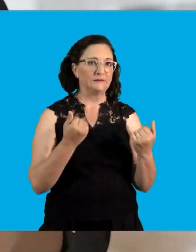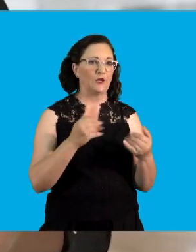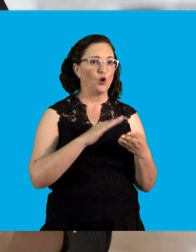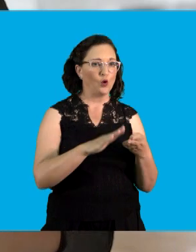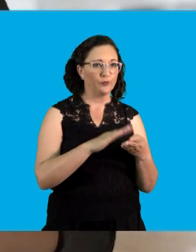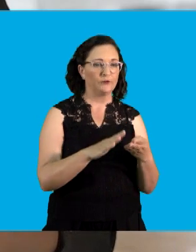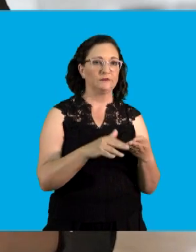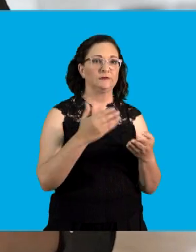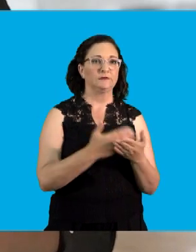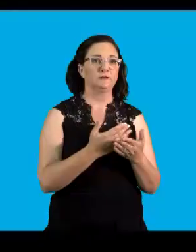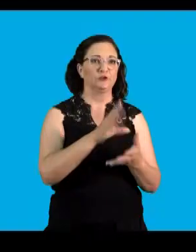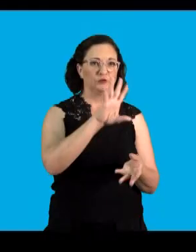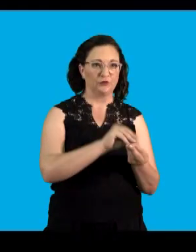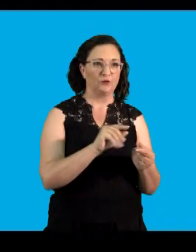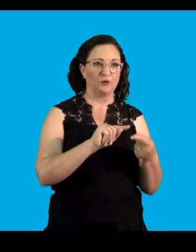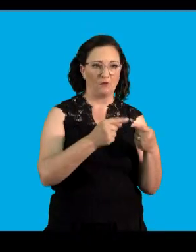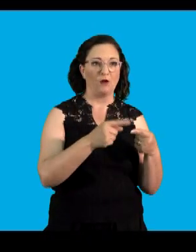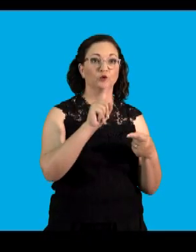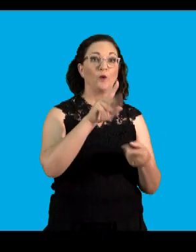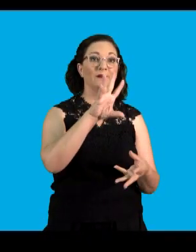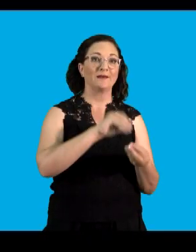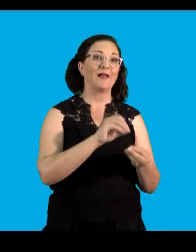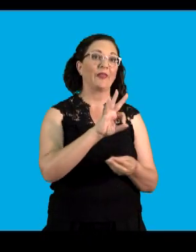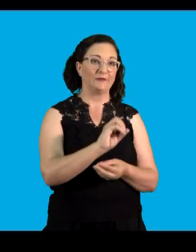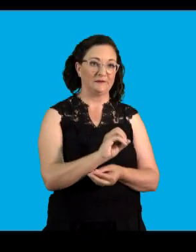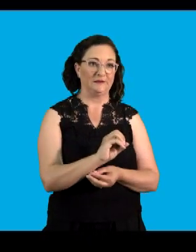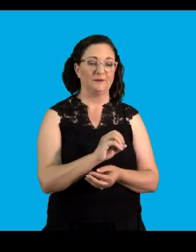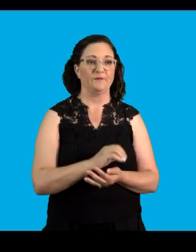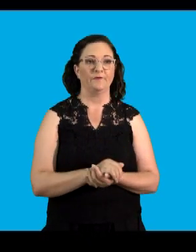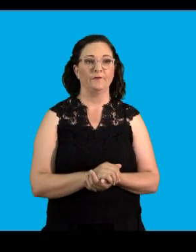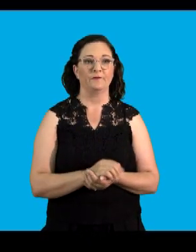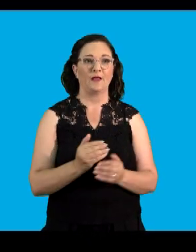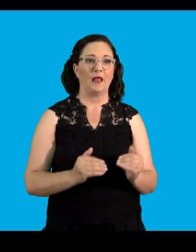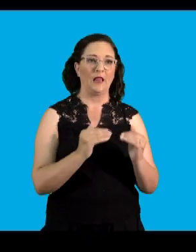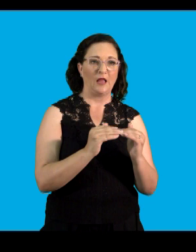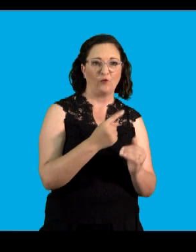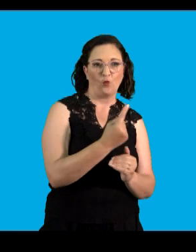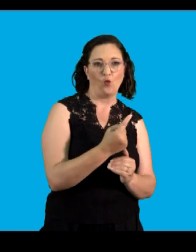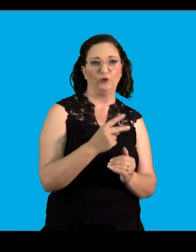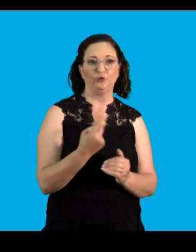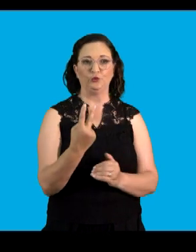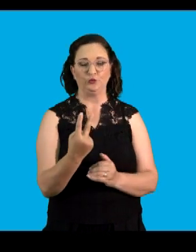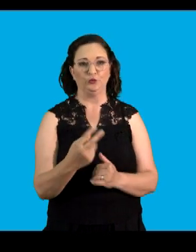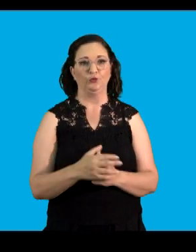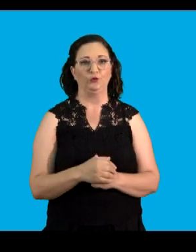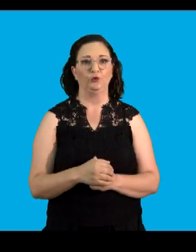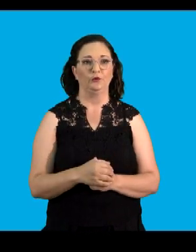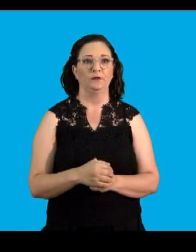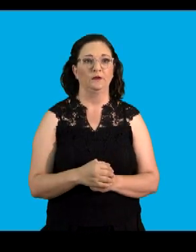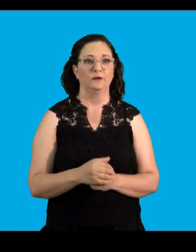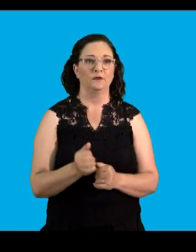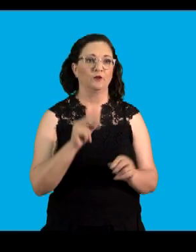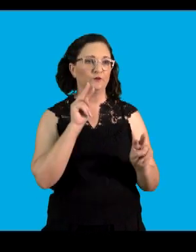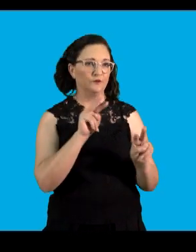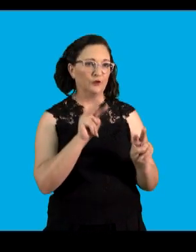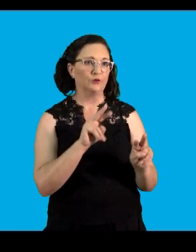questions. So total marks, it's 30, and mostly it consists of level 1 and 2 in your Bloom's